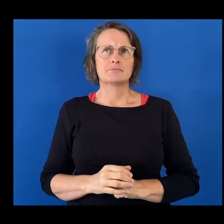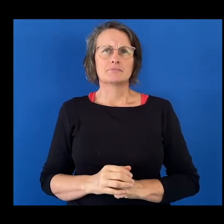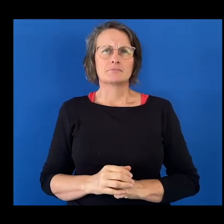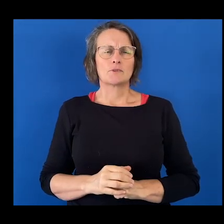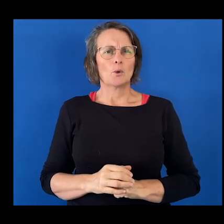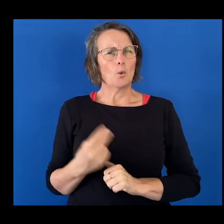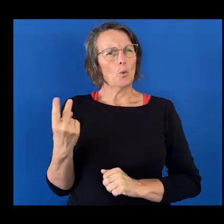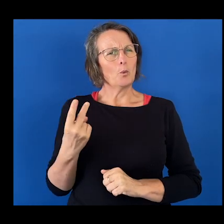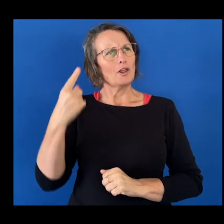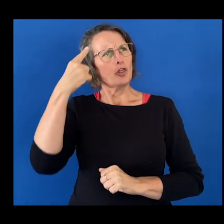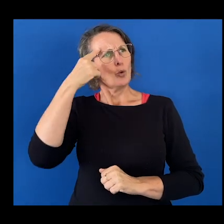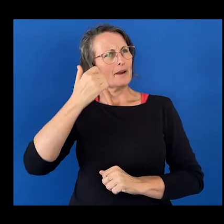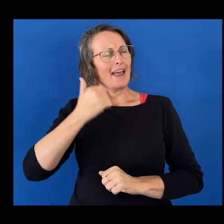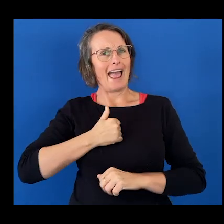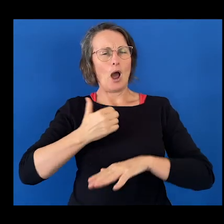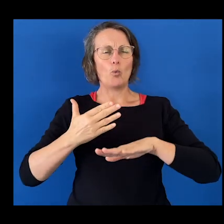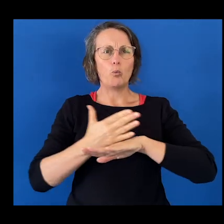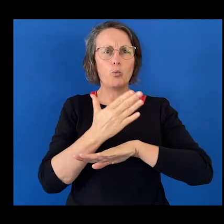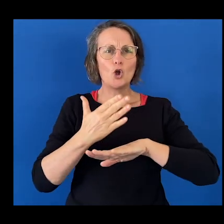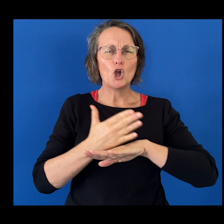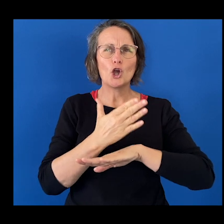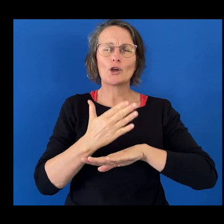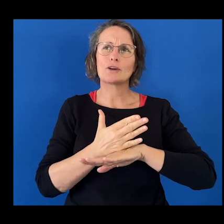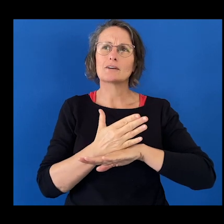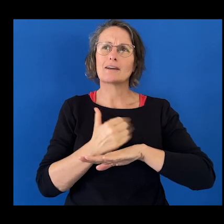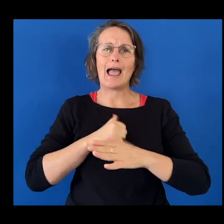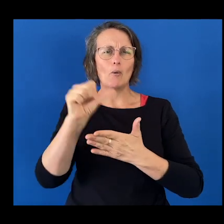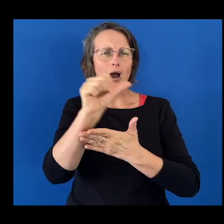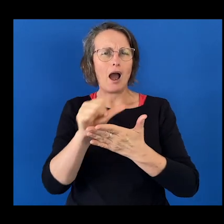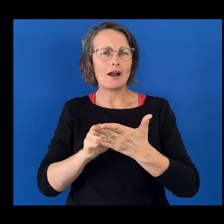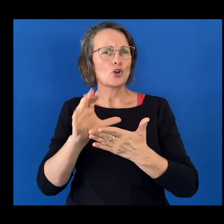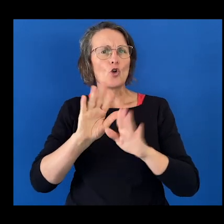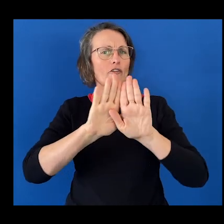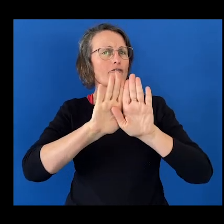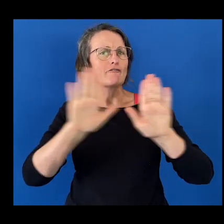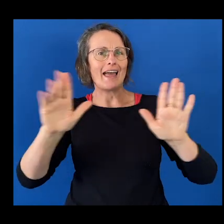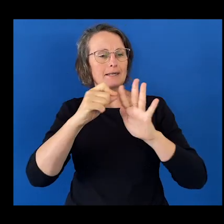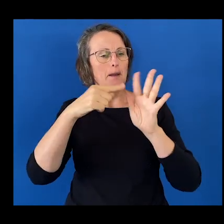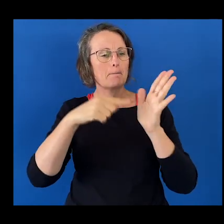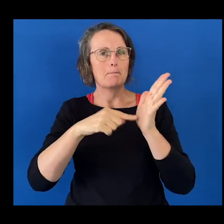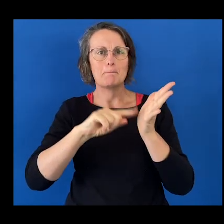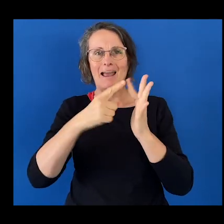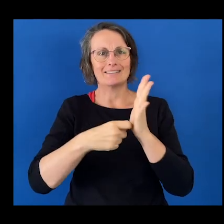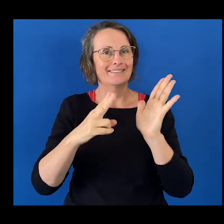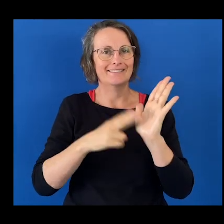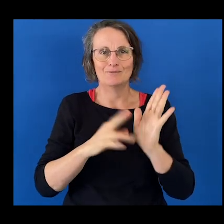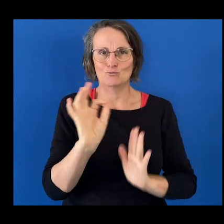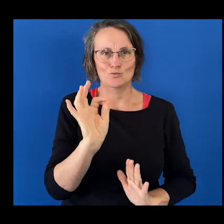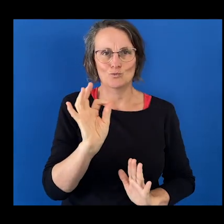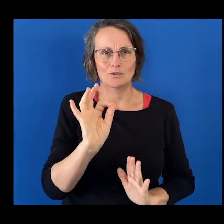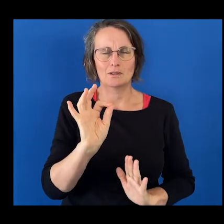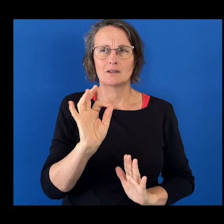we found that the work we were doing was shifting away from the more kind of flat pattern traditional mode